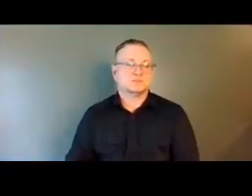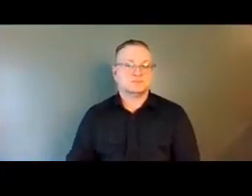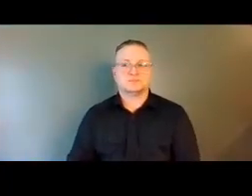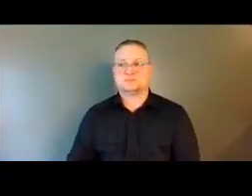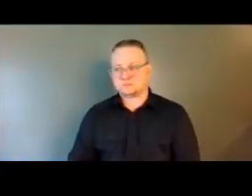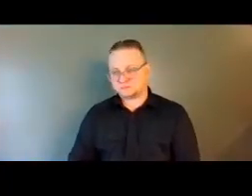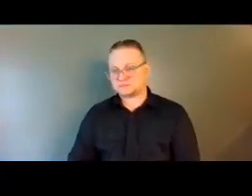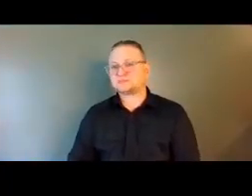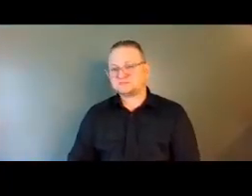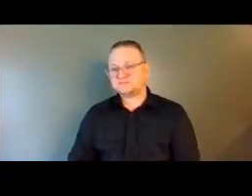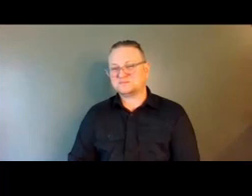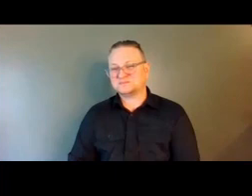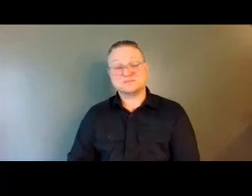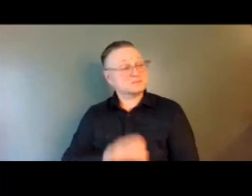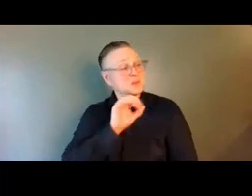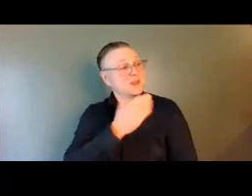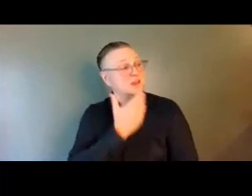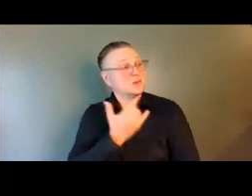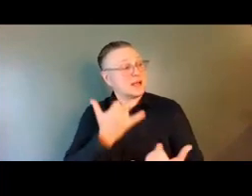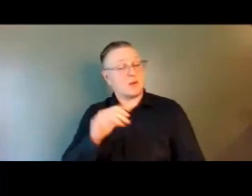All right, thank you. Andrea?